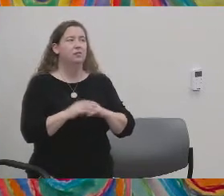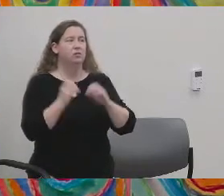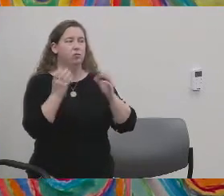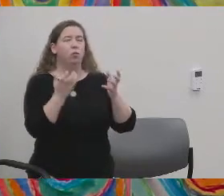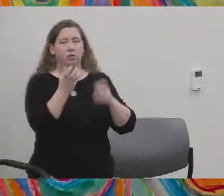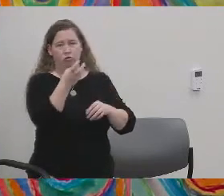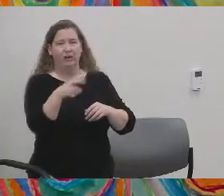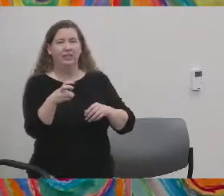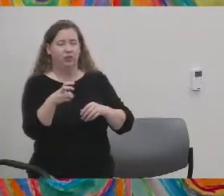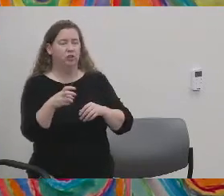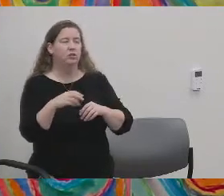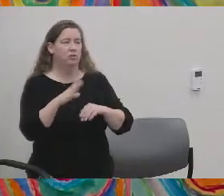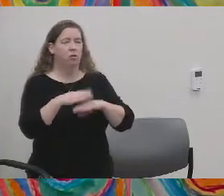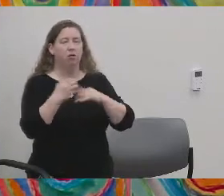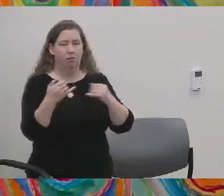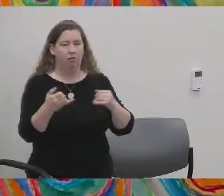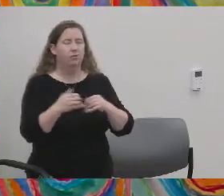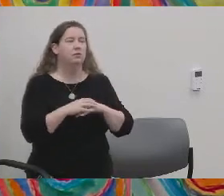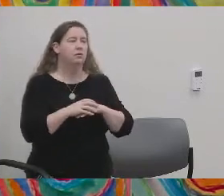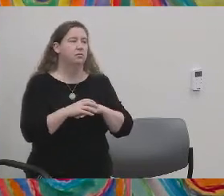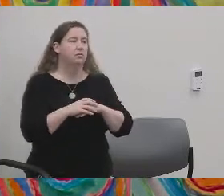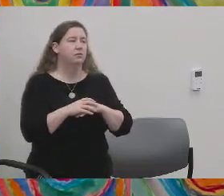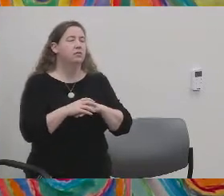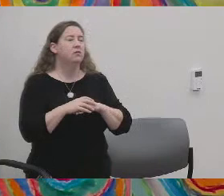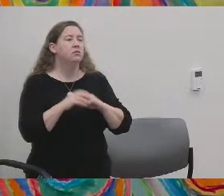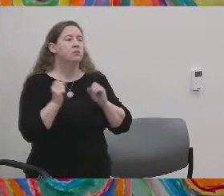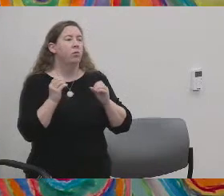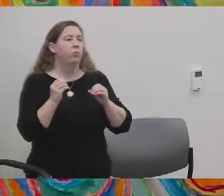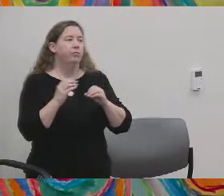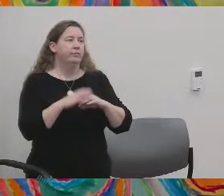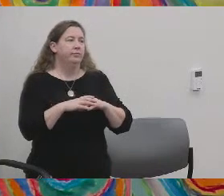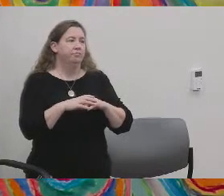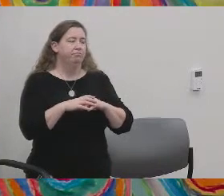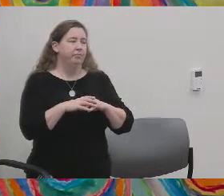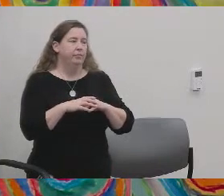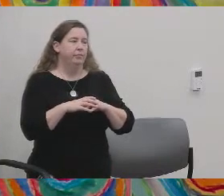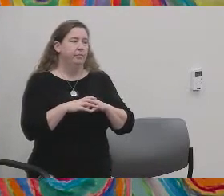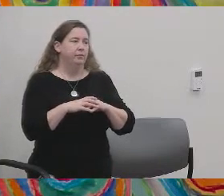significant in the sense of those numbers other than the 9 for 12th graders, seniors.